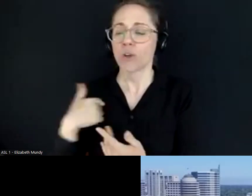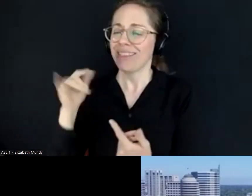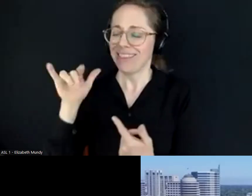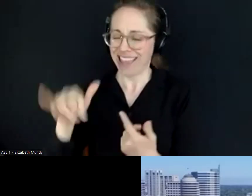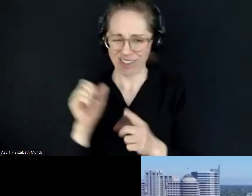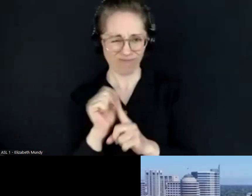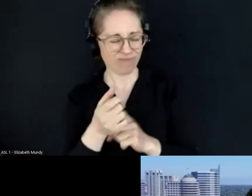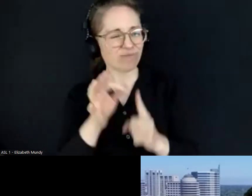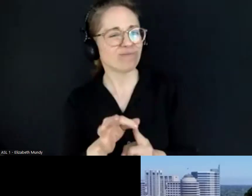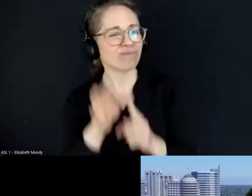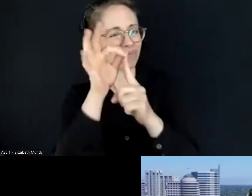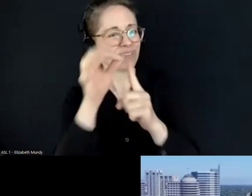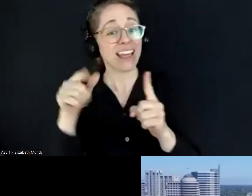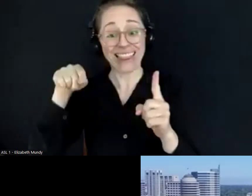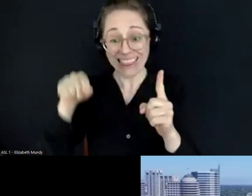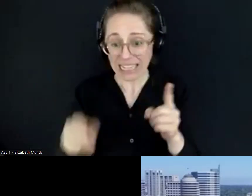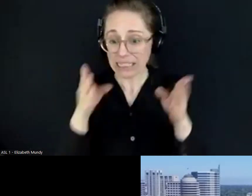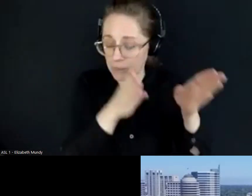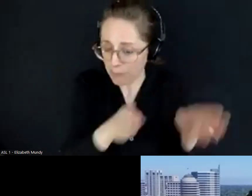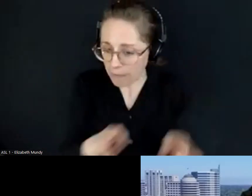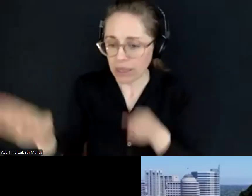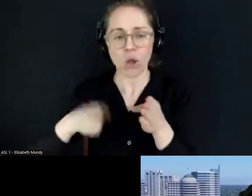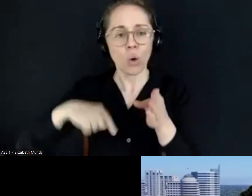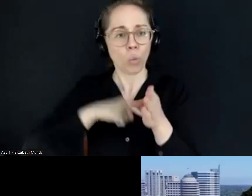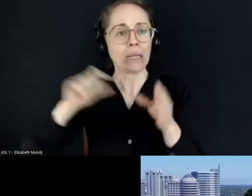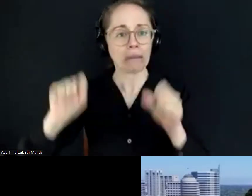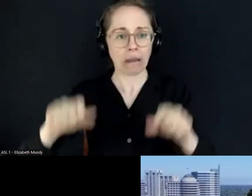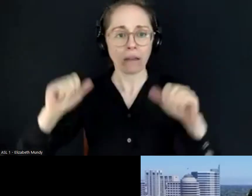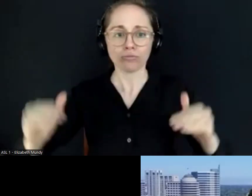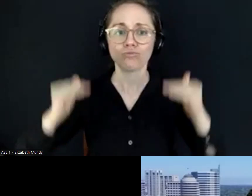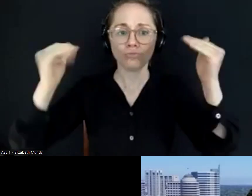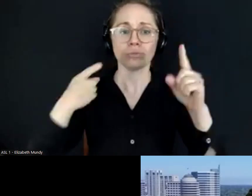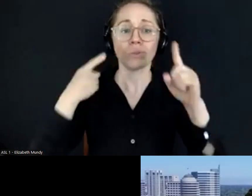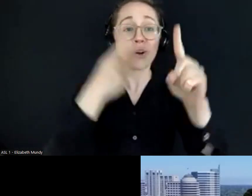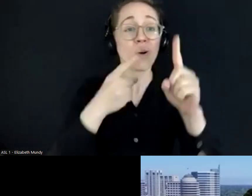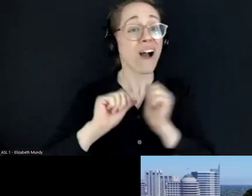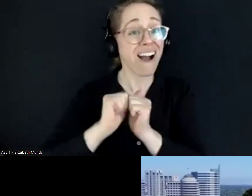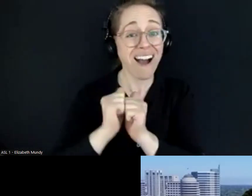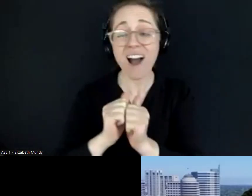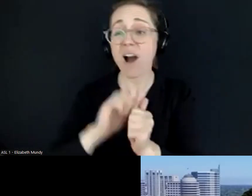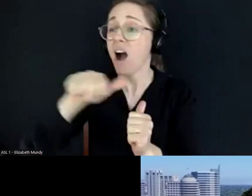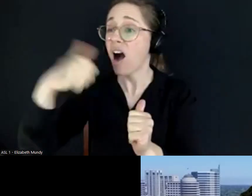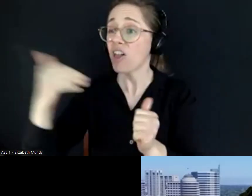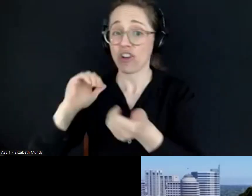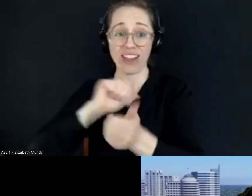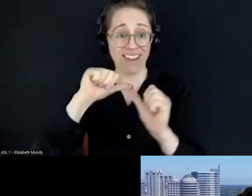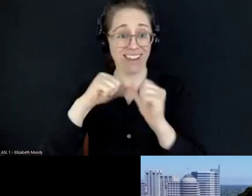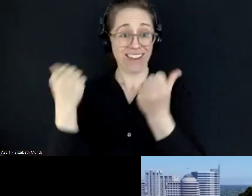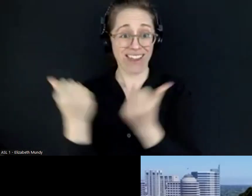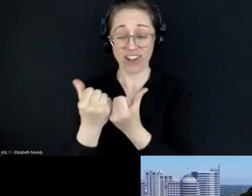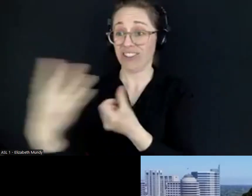advance the goals of this plan in partnership with all of our other member agencies on the